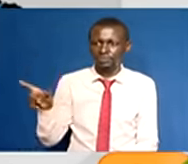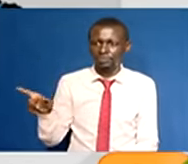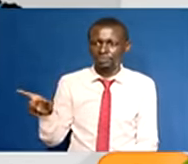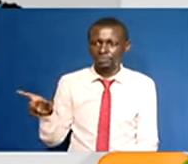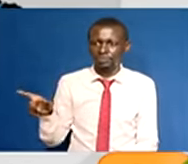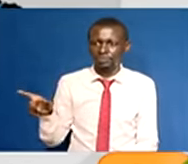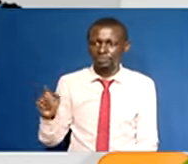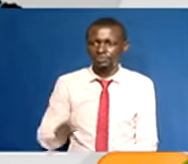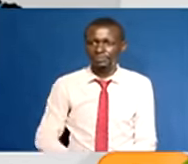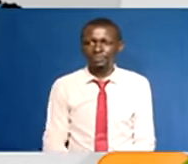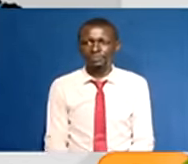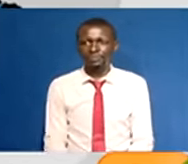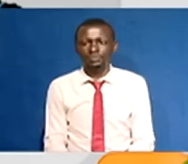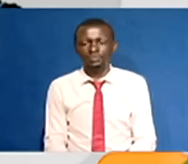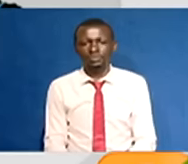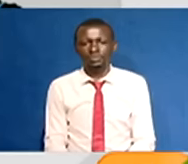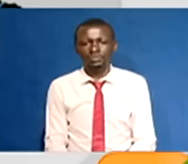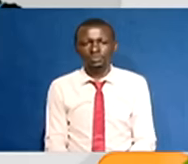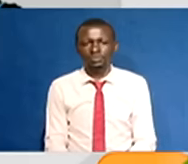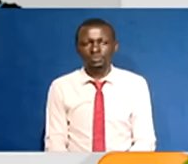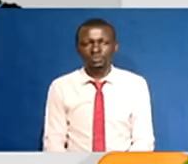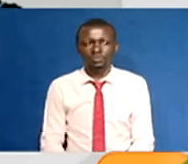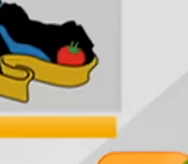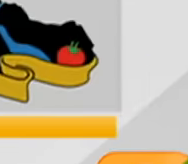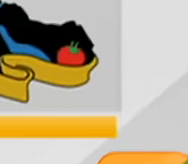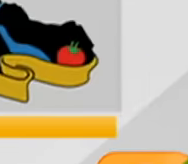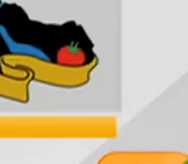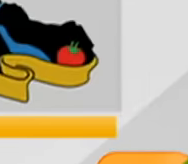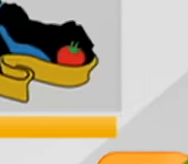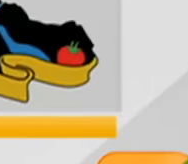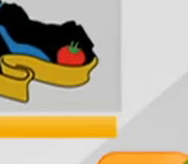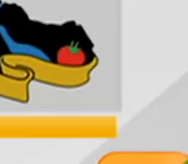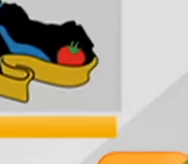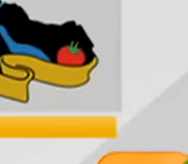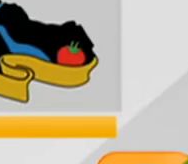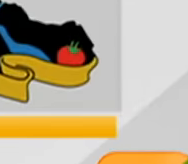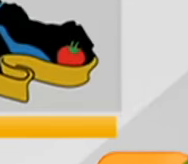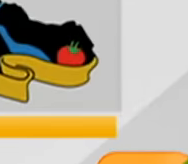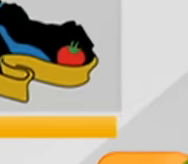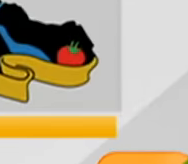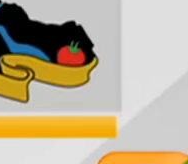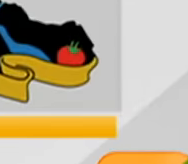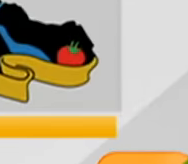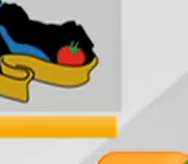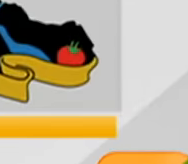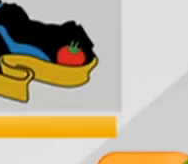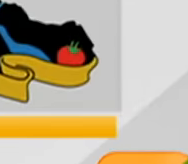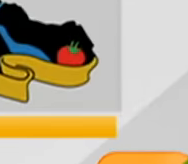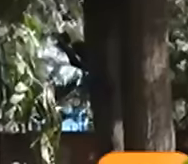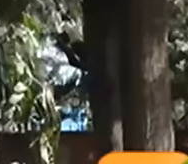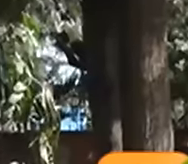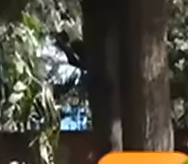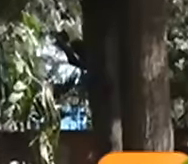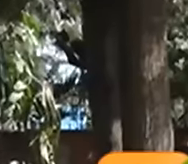David Maina Kiama, David Njeri, Jane Waigwe Kimani, Solomon Mutura Kimani, and Peter Muturi